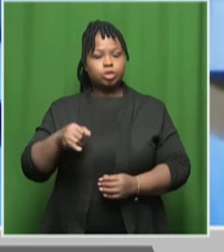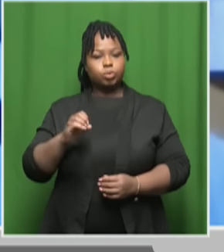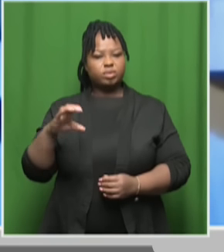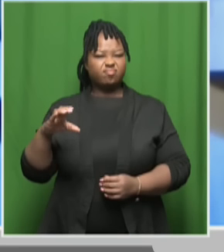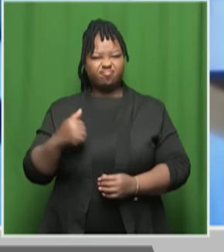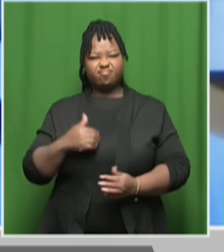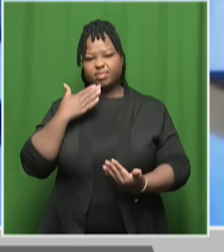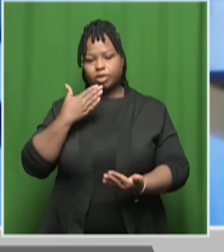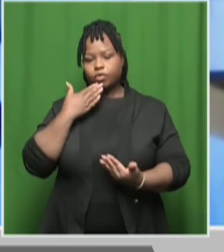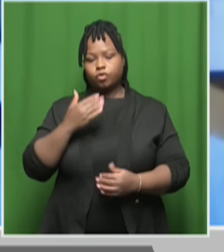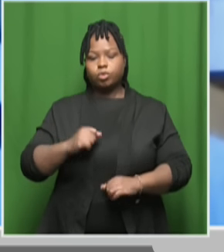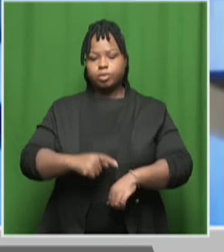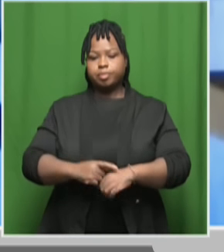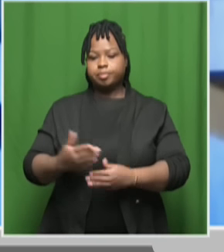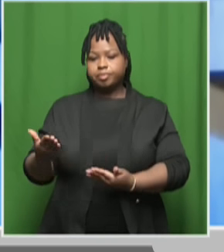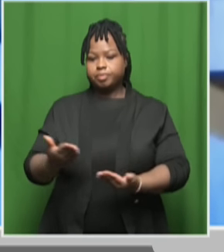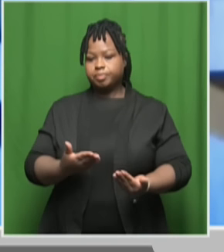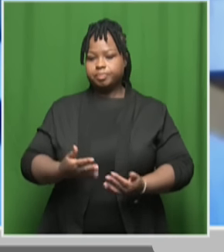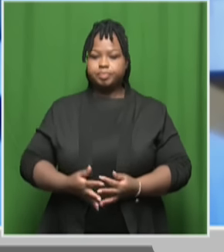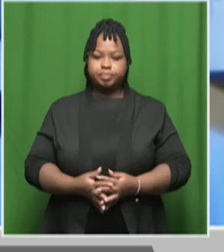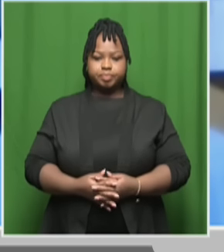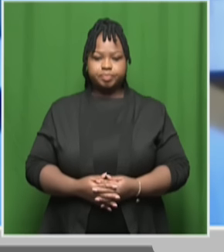much for your time. Welcome to Morning Live.